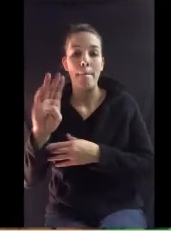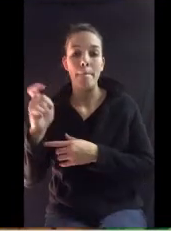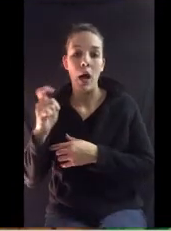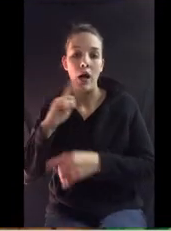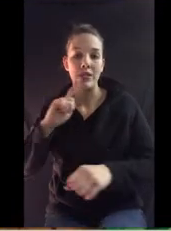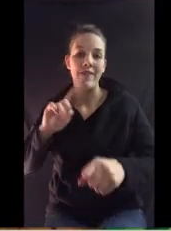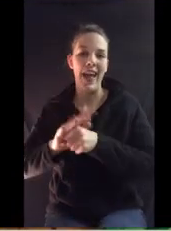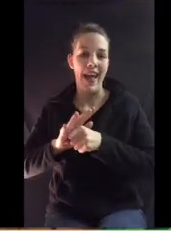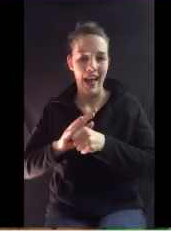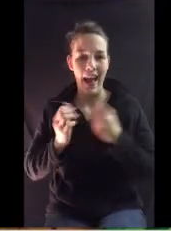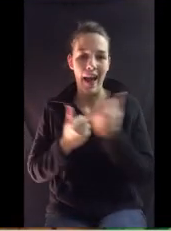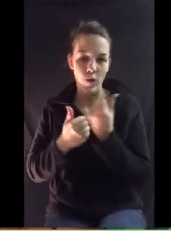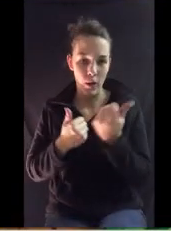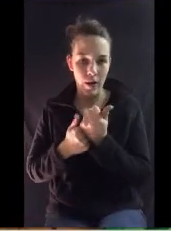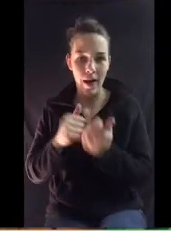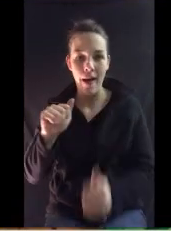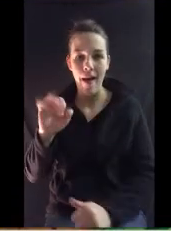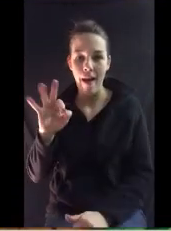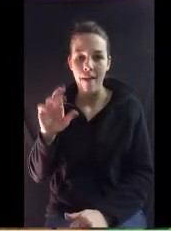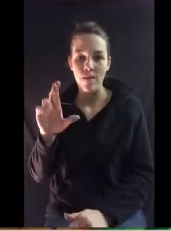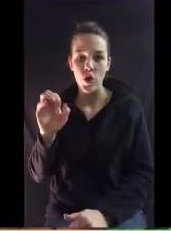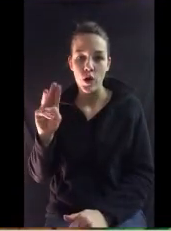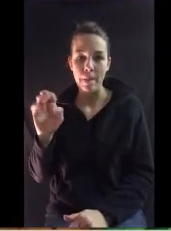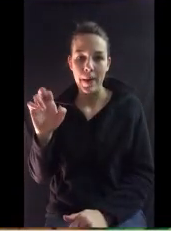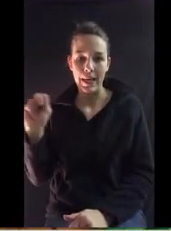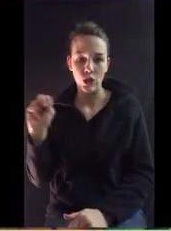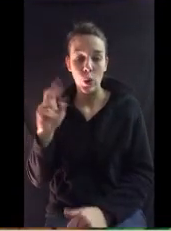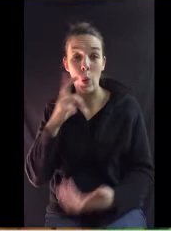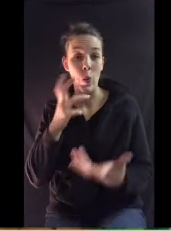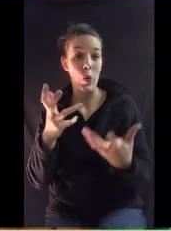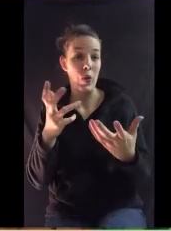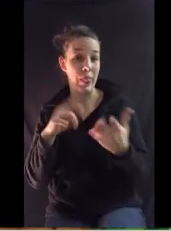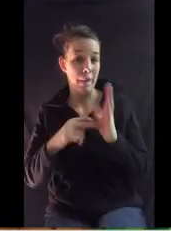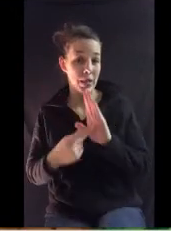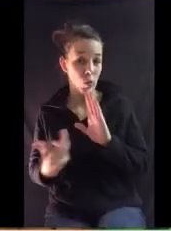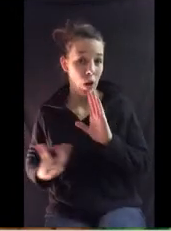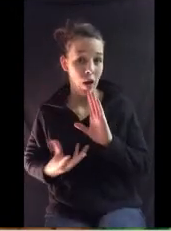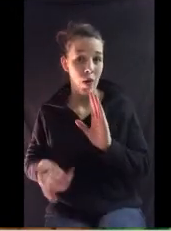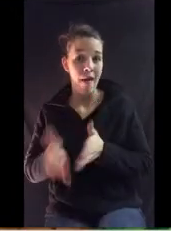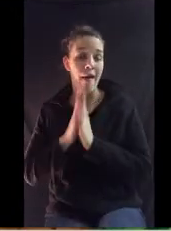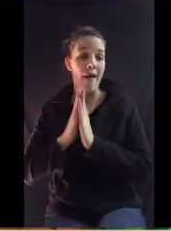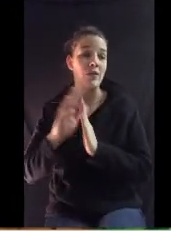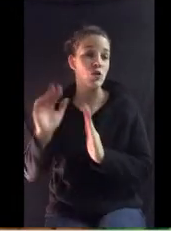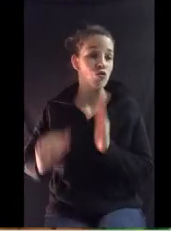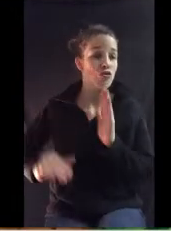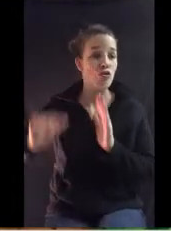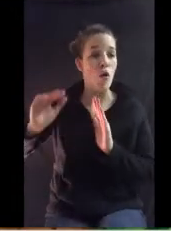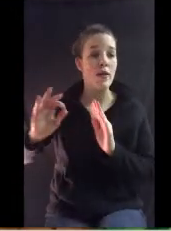be a box of affirmations. So what that means is that we want to ask